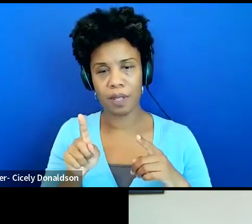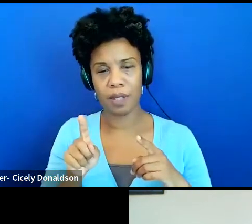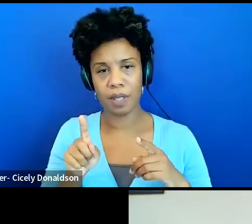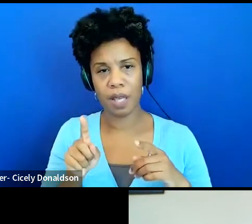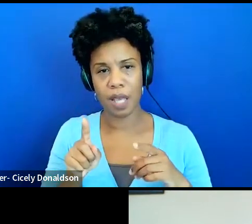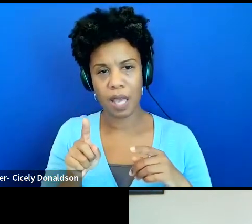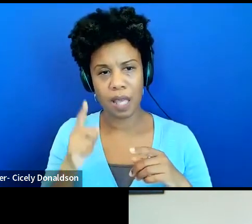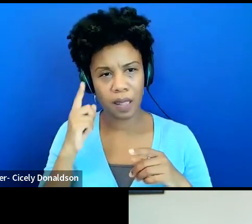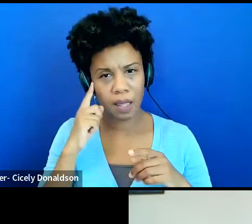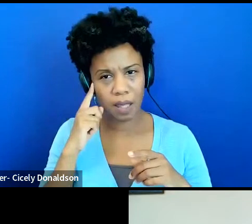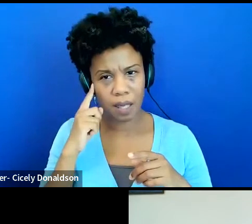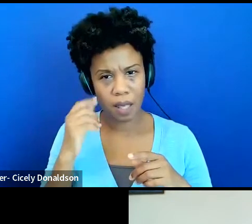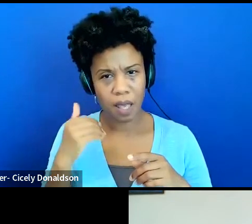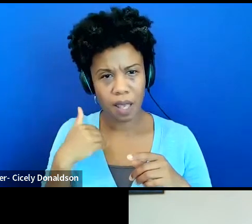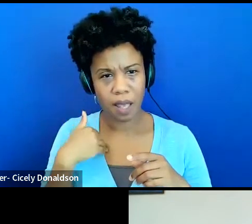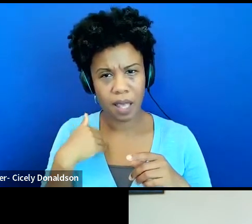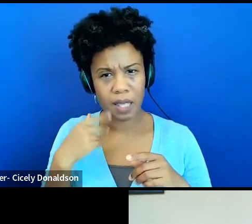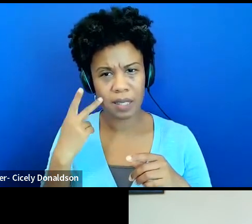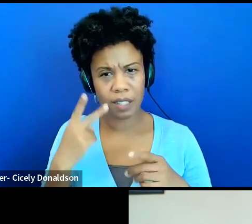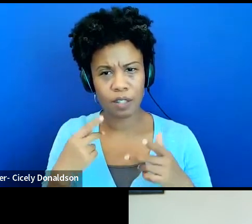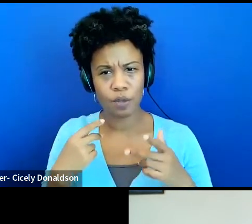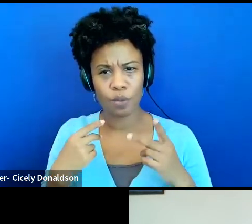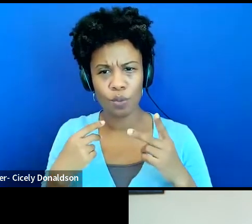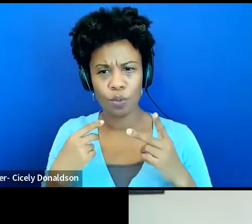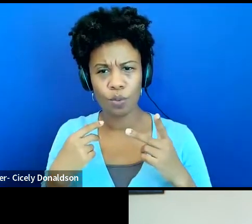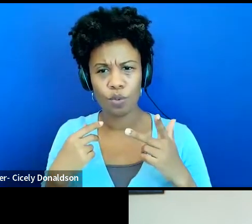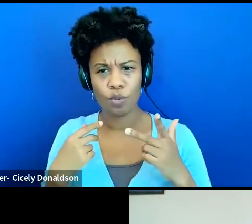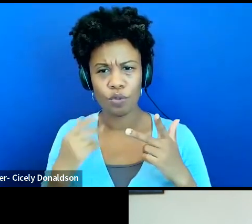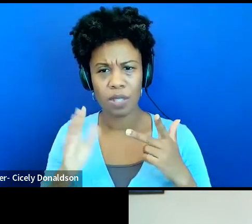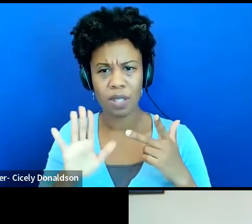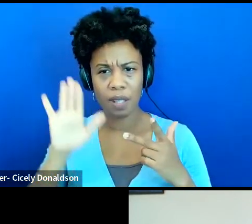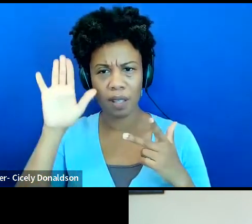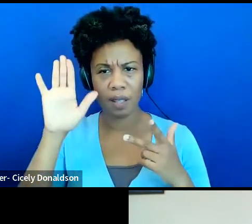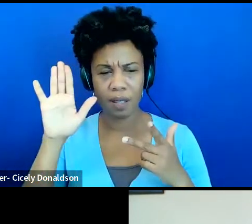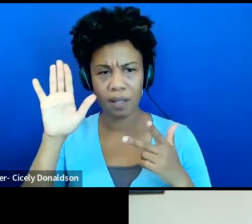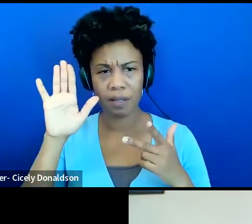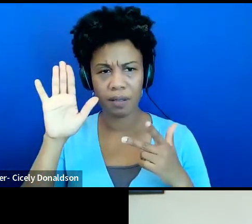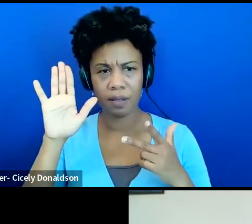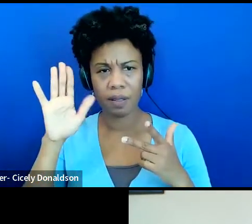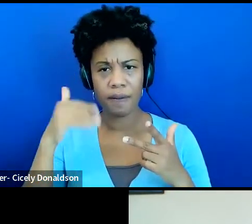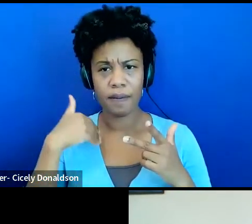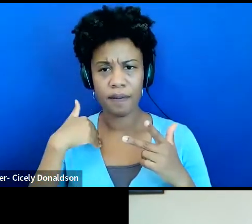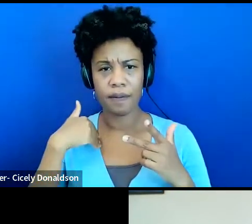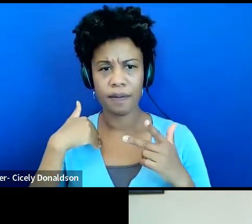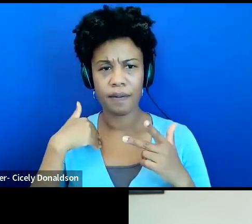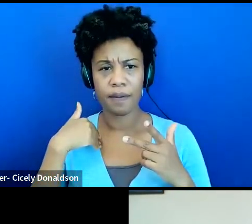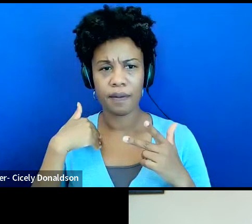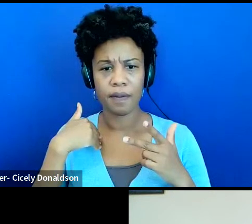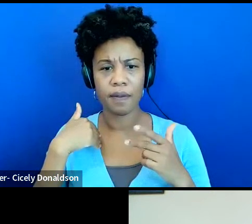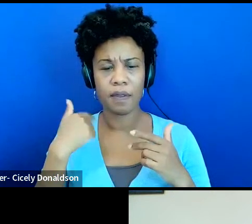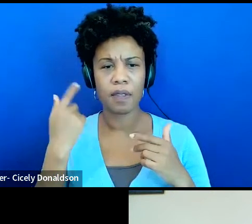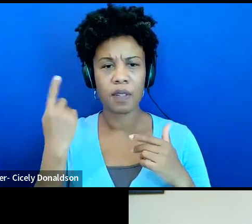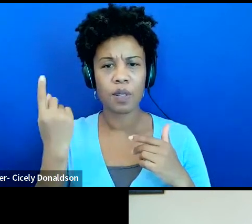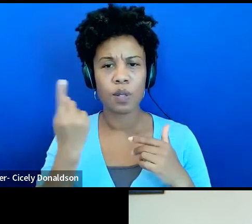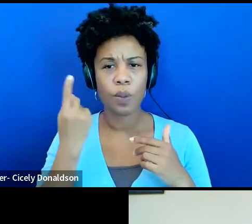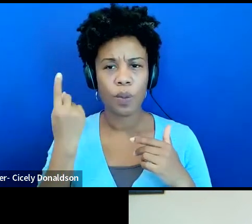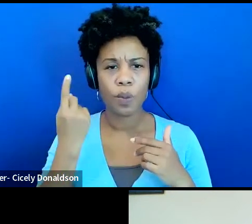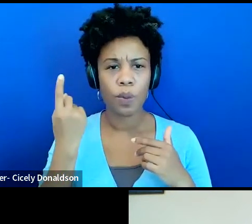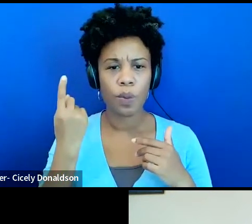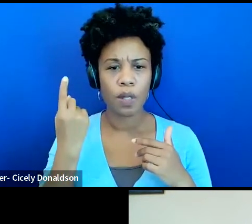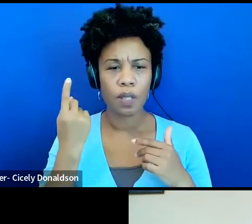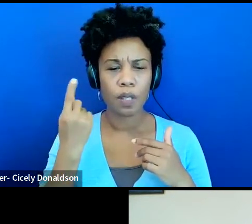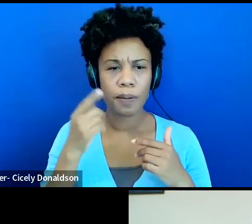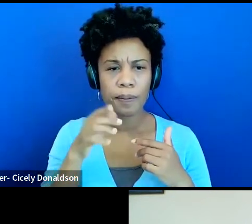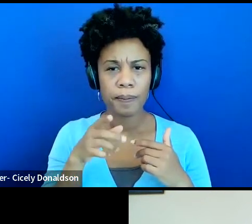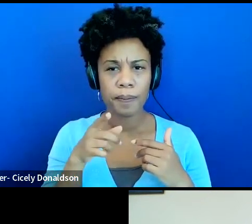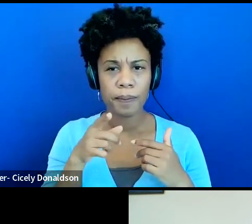see at least 2 hands. I think so. There was somebody,